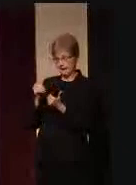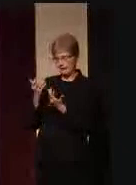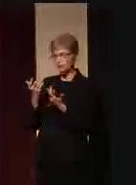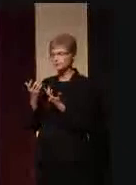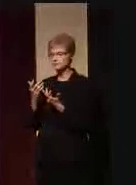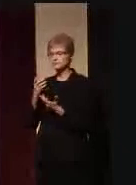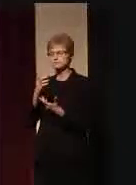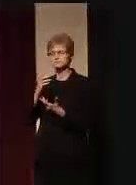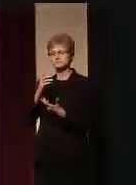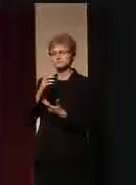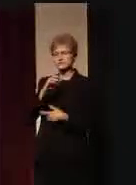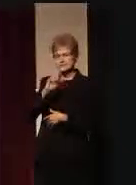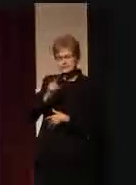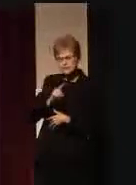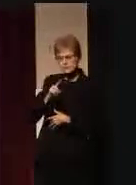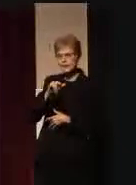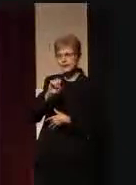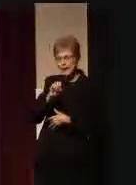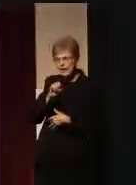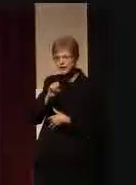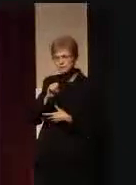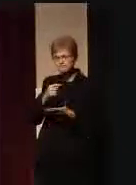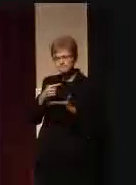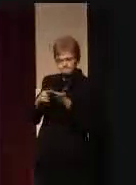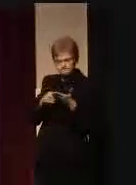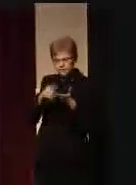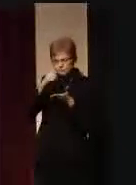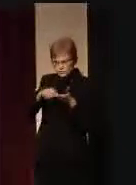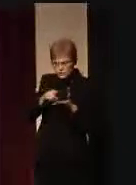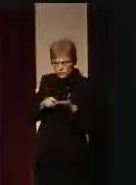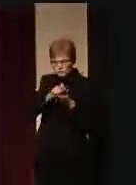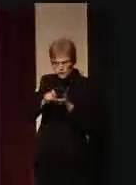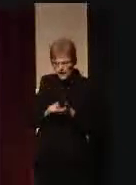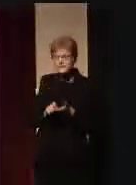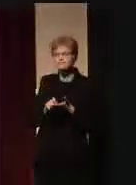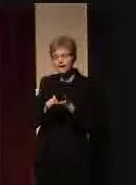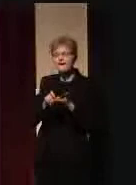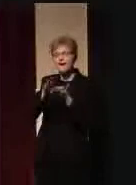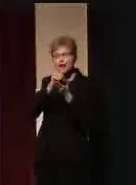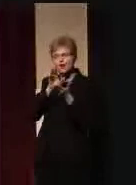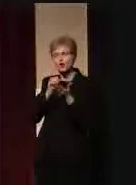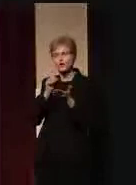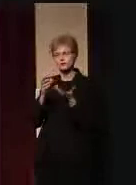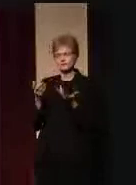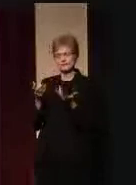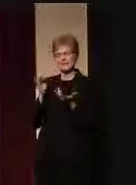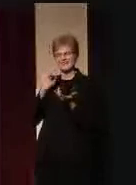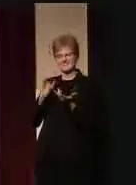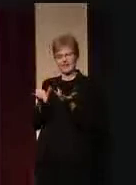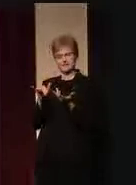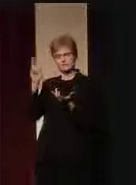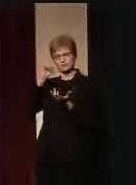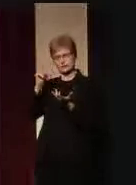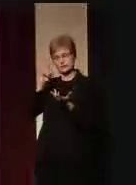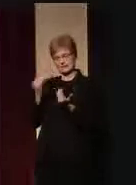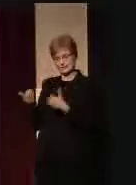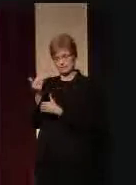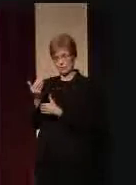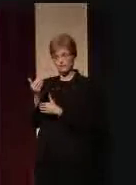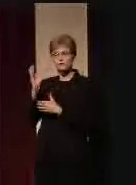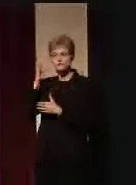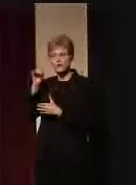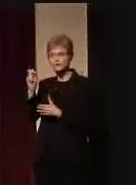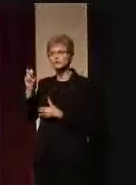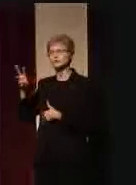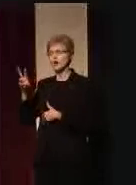George Zimmerman case and writing about it, and I did a great deal of research on it because it seems to me to be the explanation. I did a radio show this morning where the host